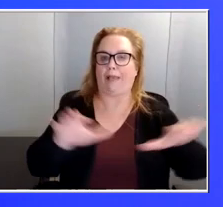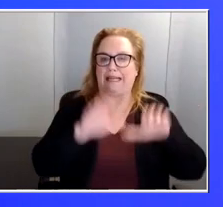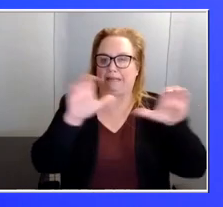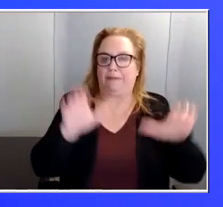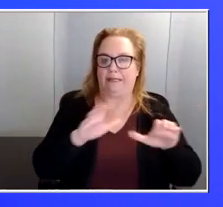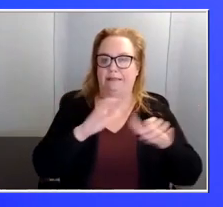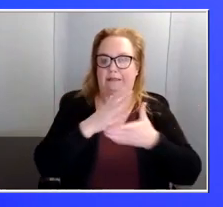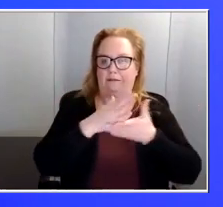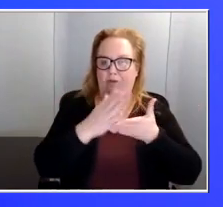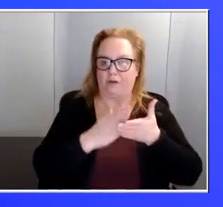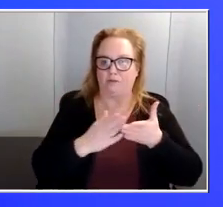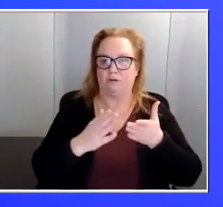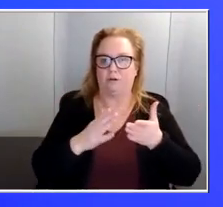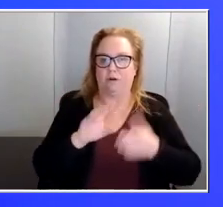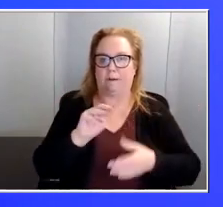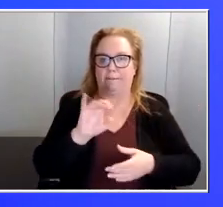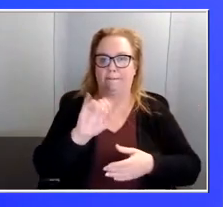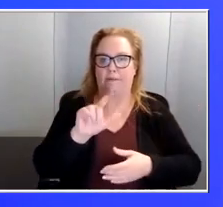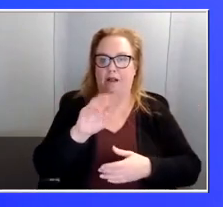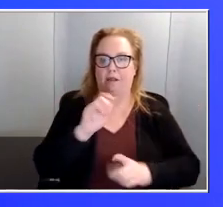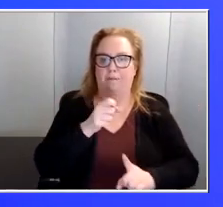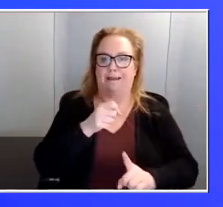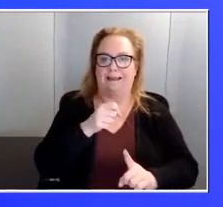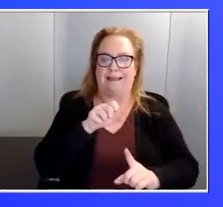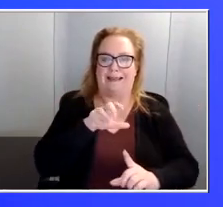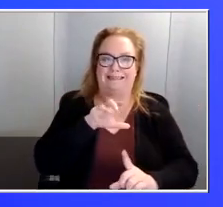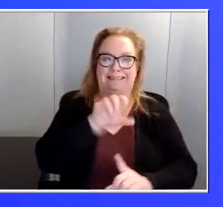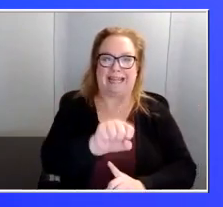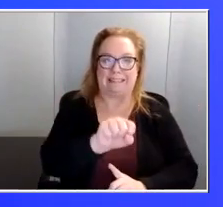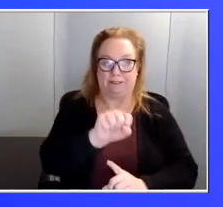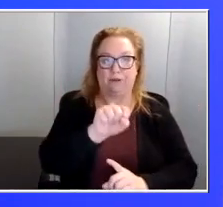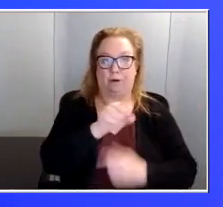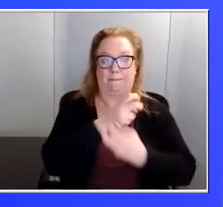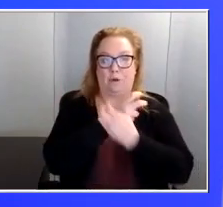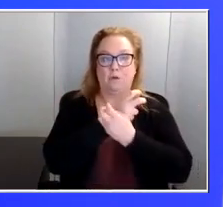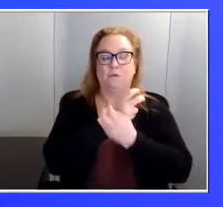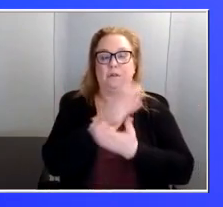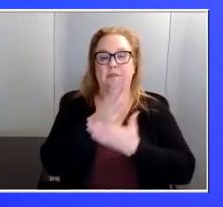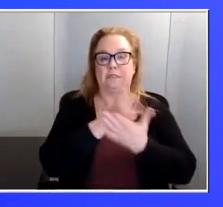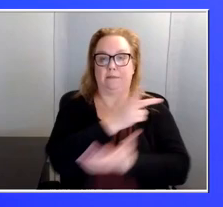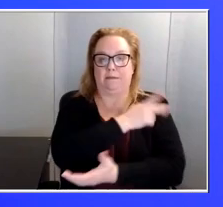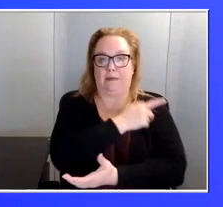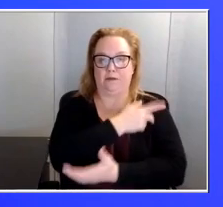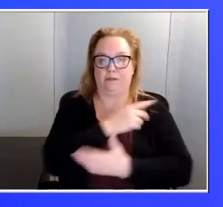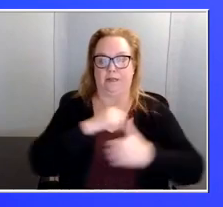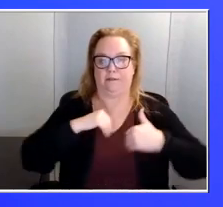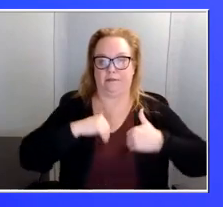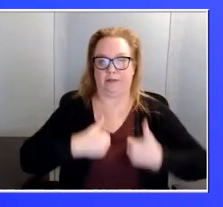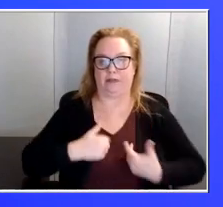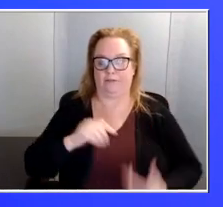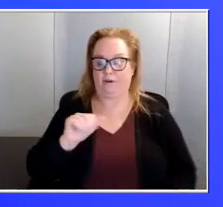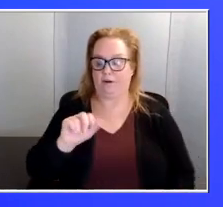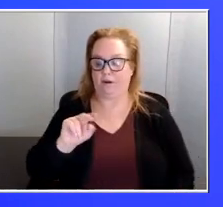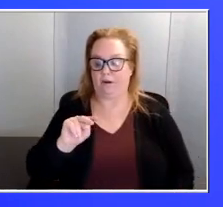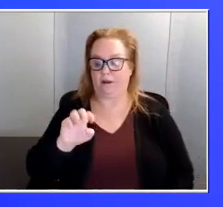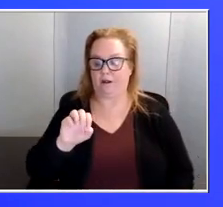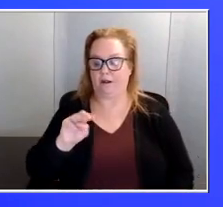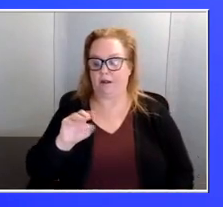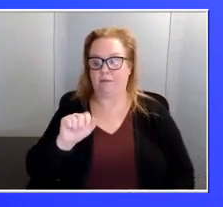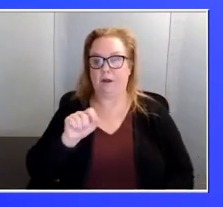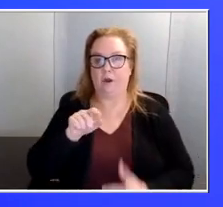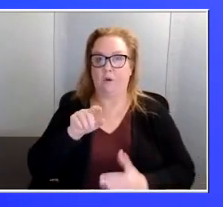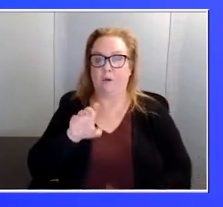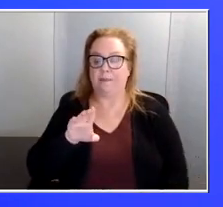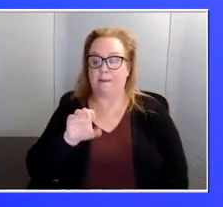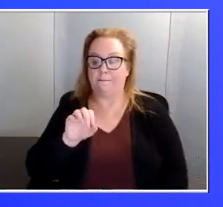when their myeloma attacks their bones. Some of these patients have severe fatigue from anemia when the bone marrow is infiltrated by the